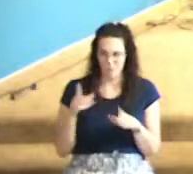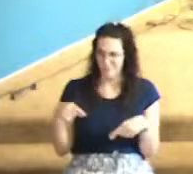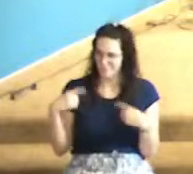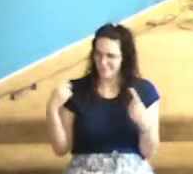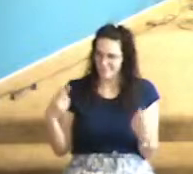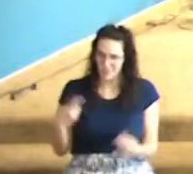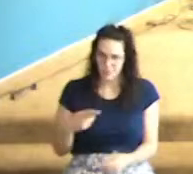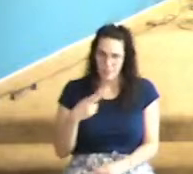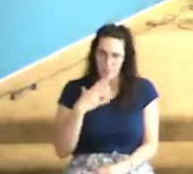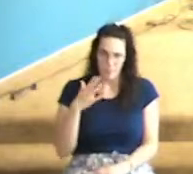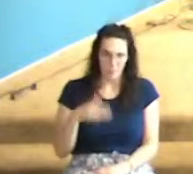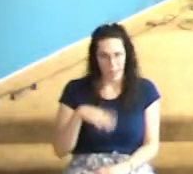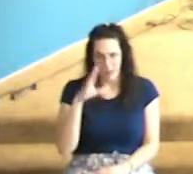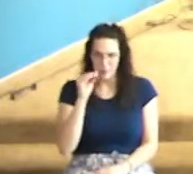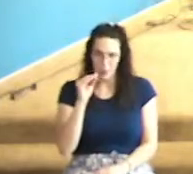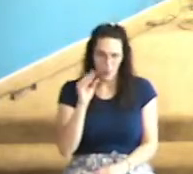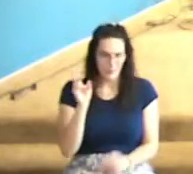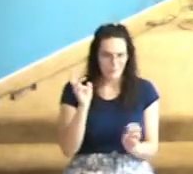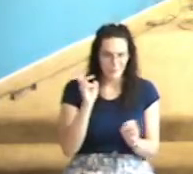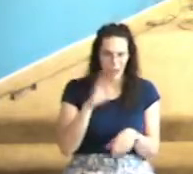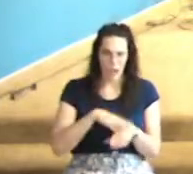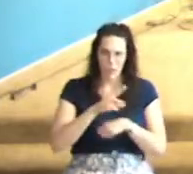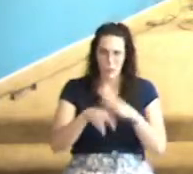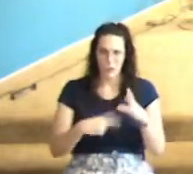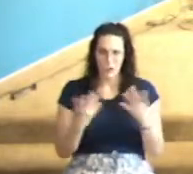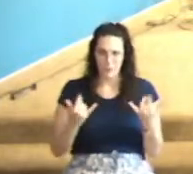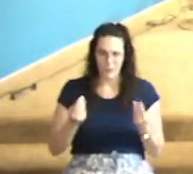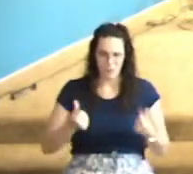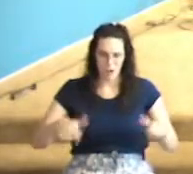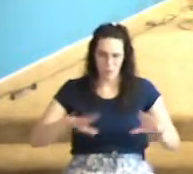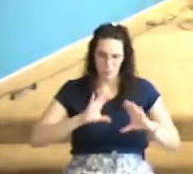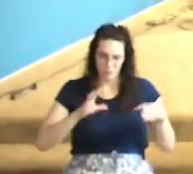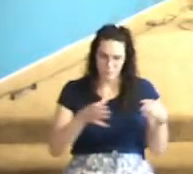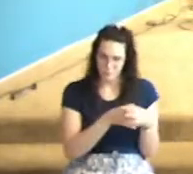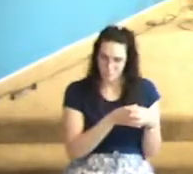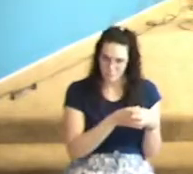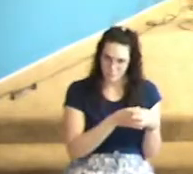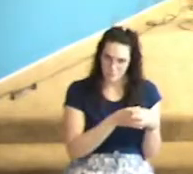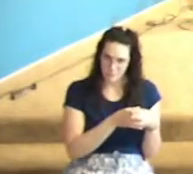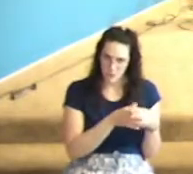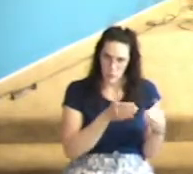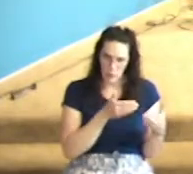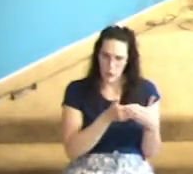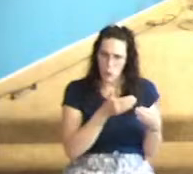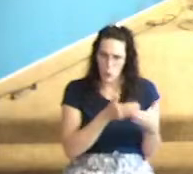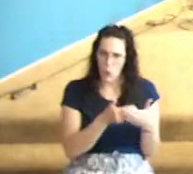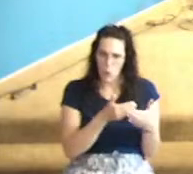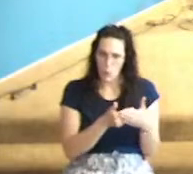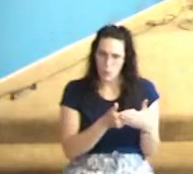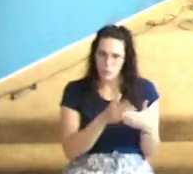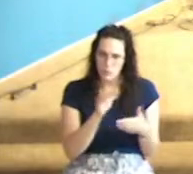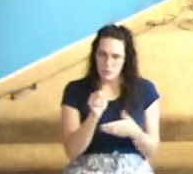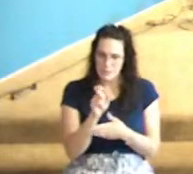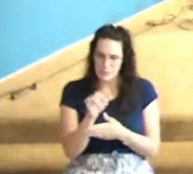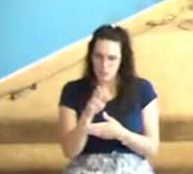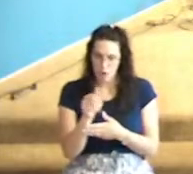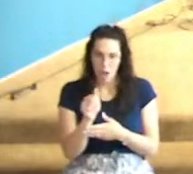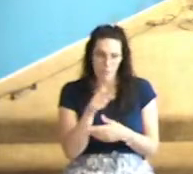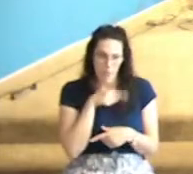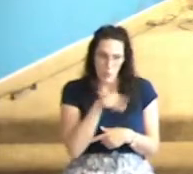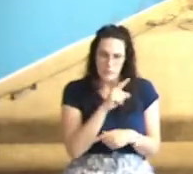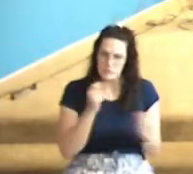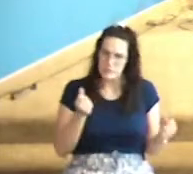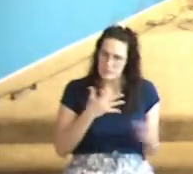boys, the bad bullies on the world playground, and just kind of put them all into one. You're getting close to Assyria. They were scary guys.